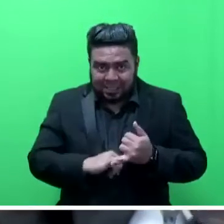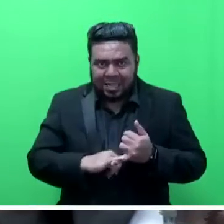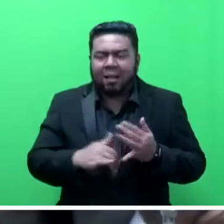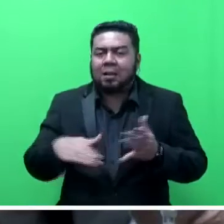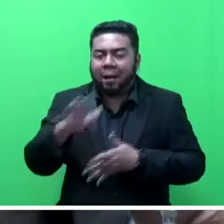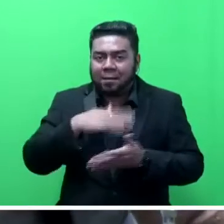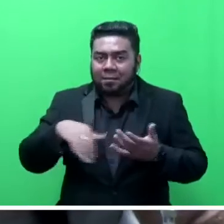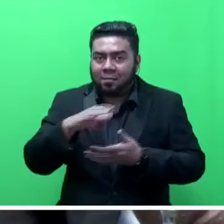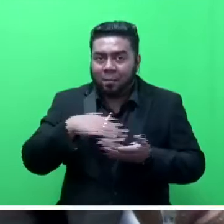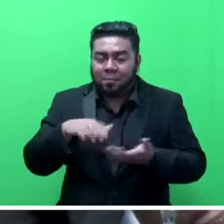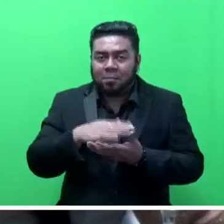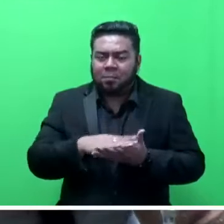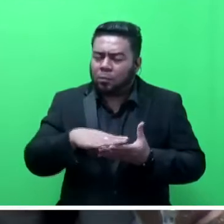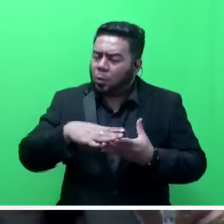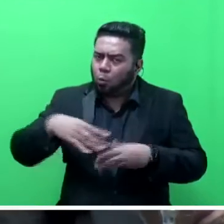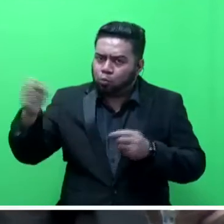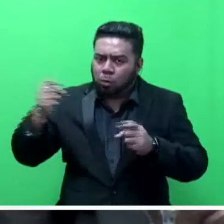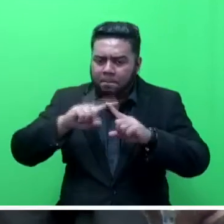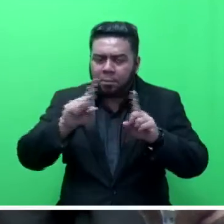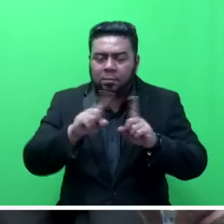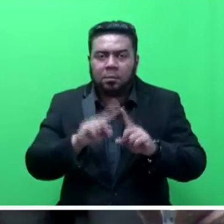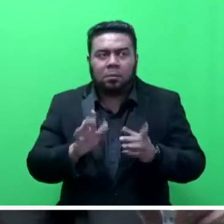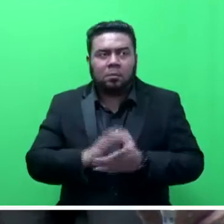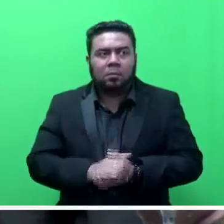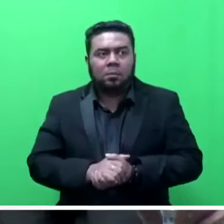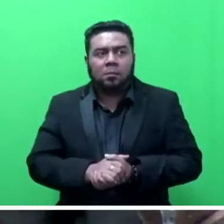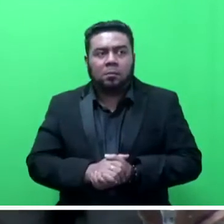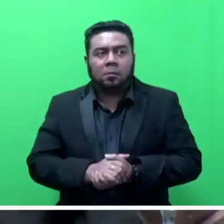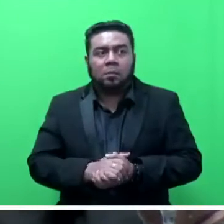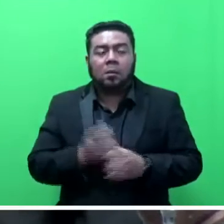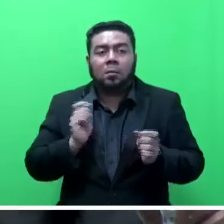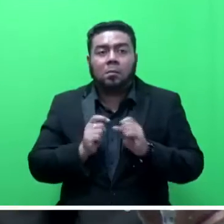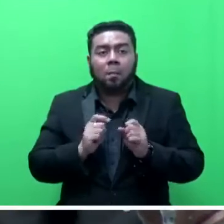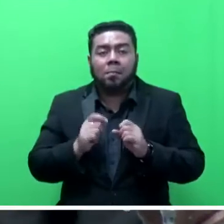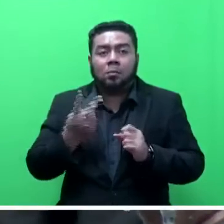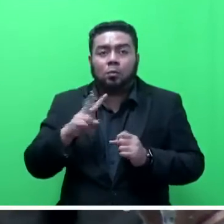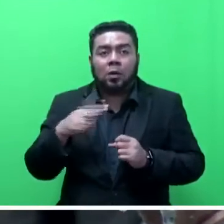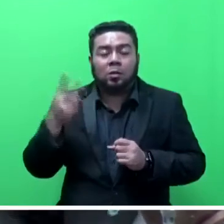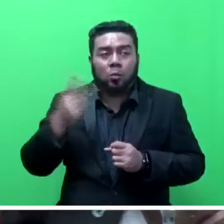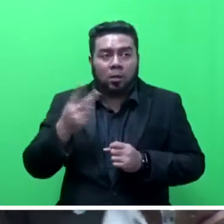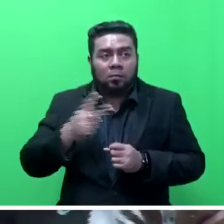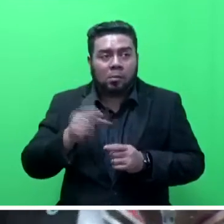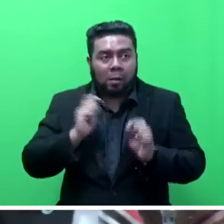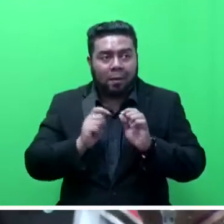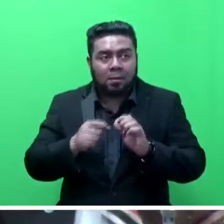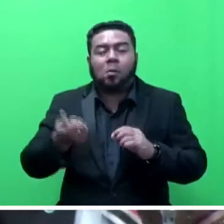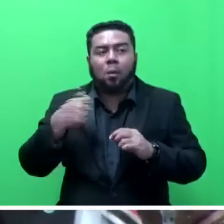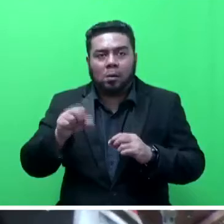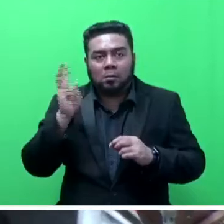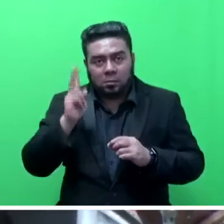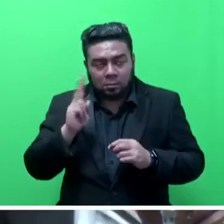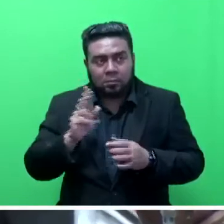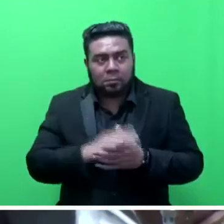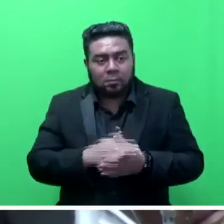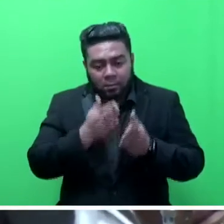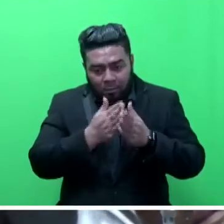in the 2000s, and that damaged McGusty Block. It was repaired by the Minister of Health in 2012 and used again as an accommodation